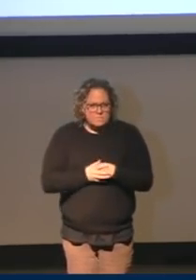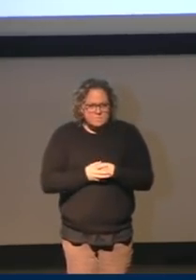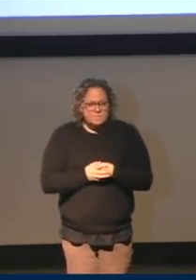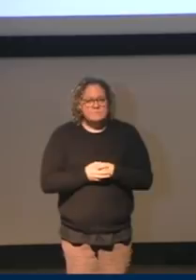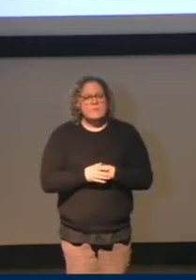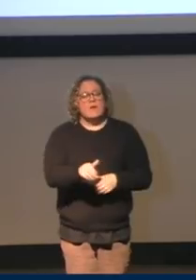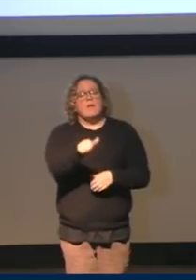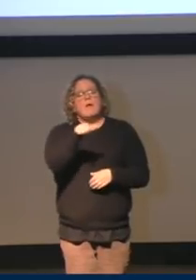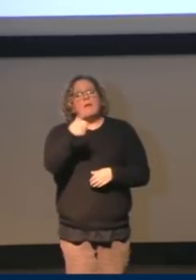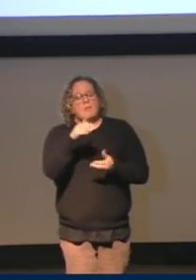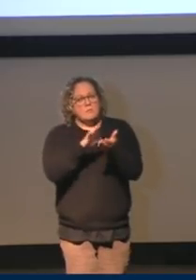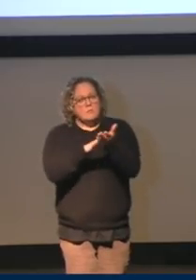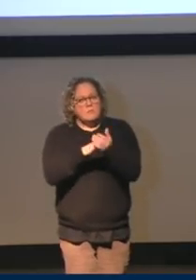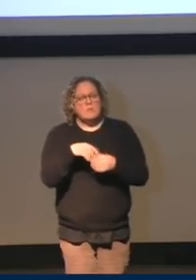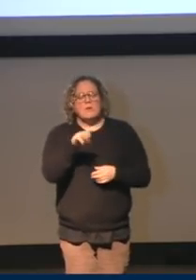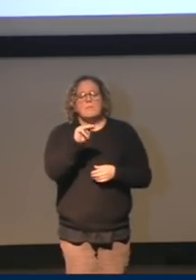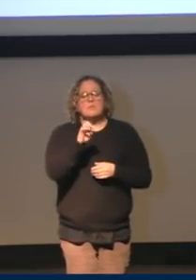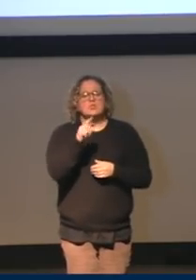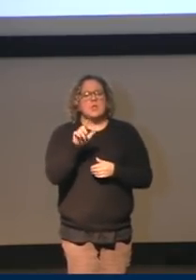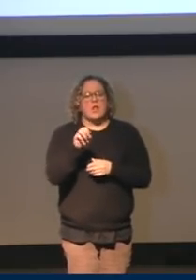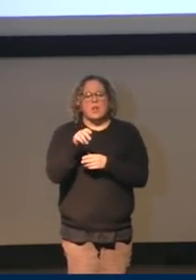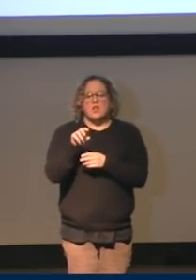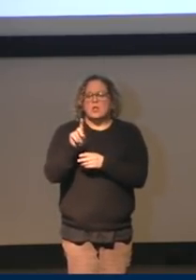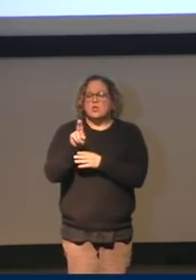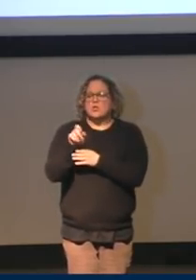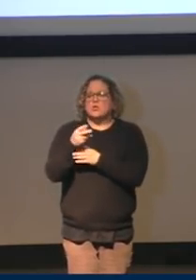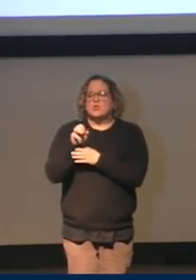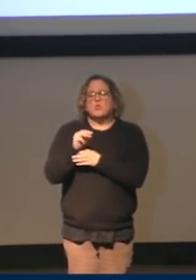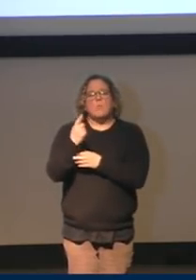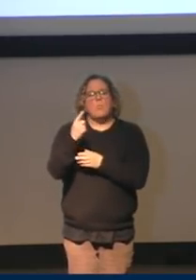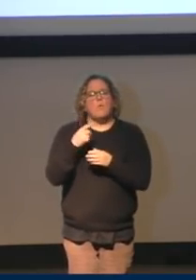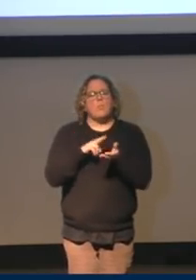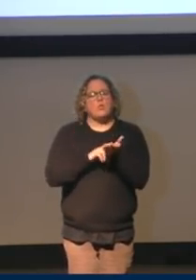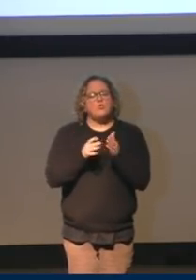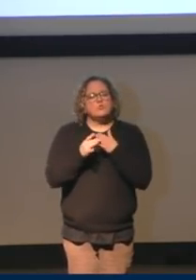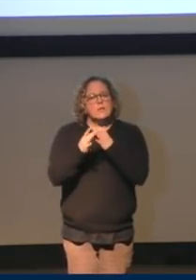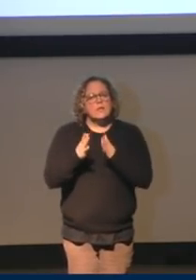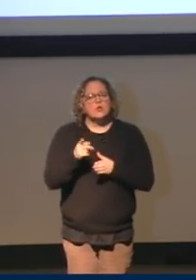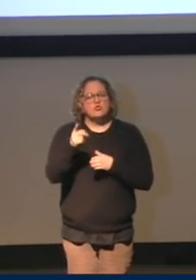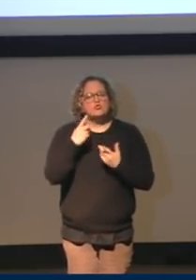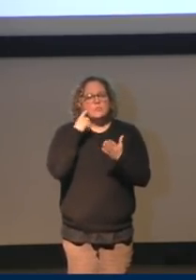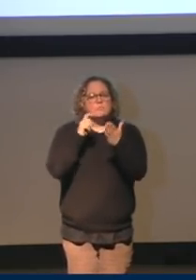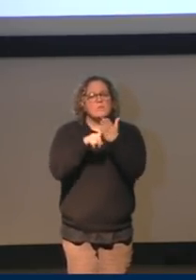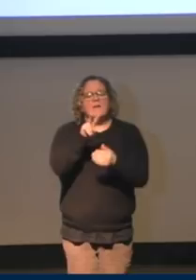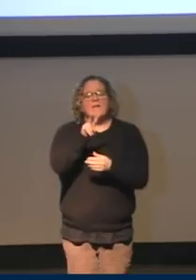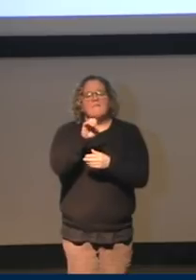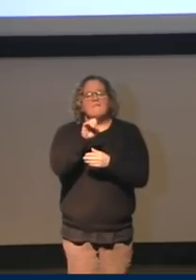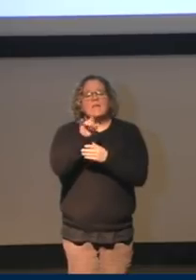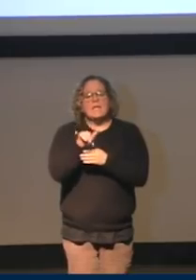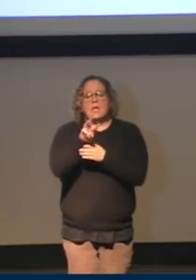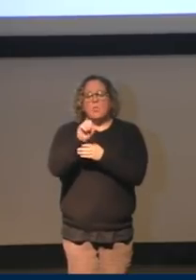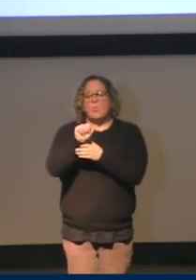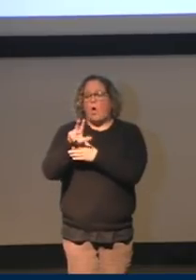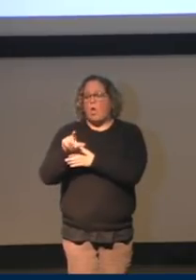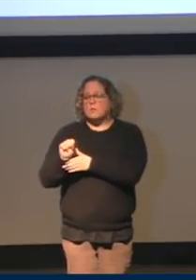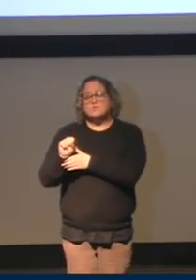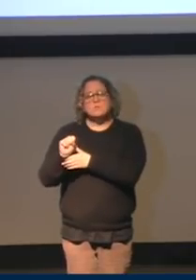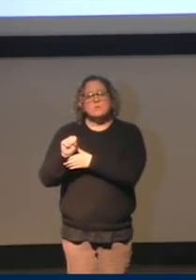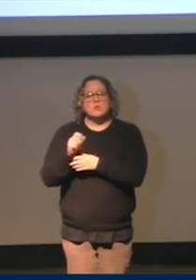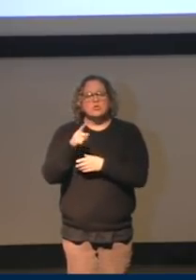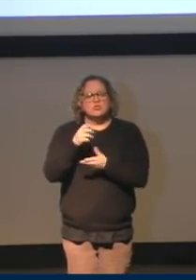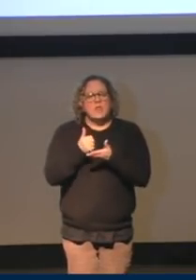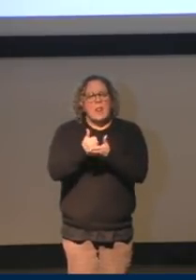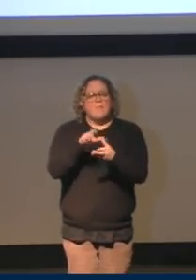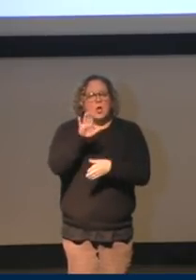one is from Michelle Durham, who's one of our nurse leaders, and she's acknowledging Vicki Walls, who's helping her